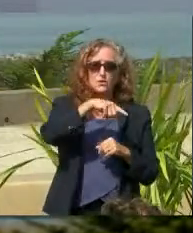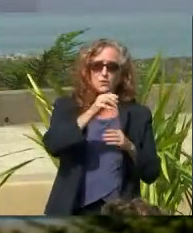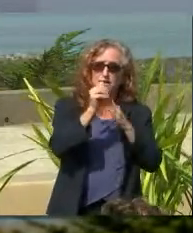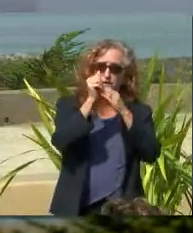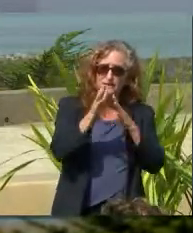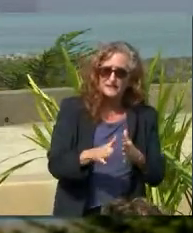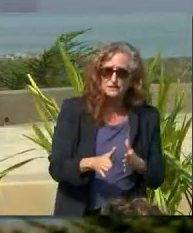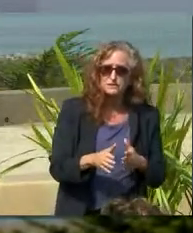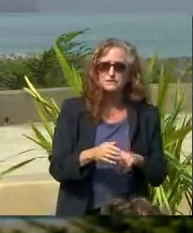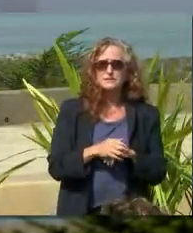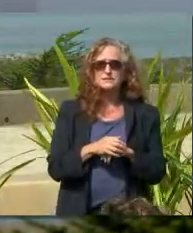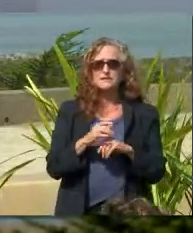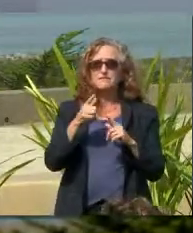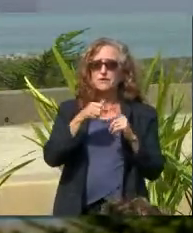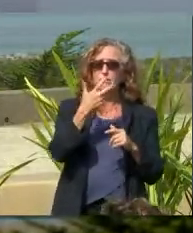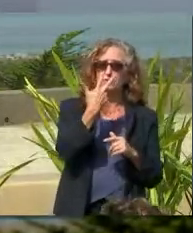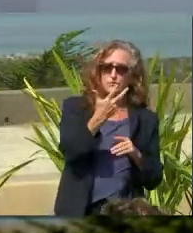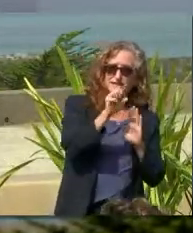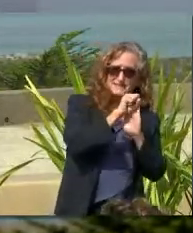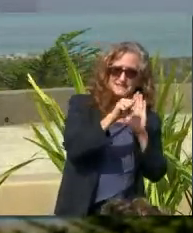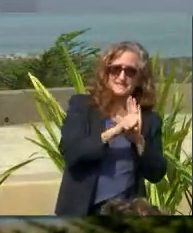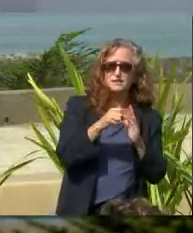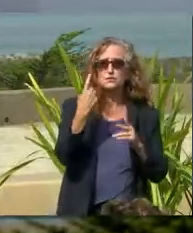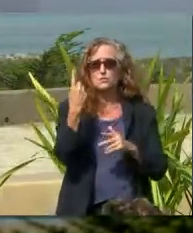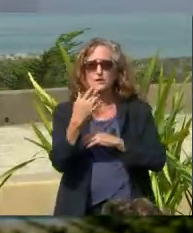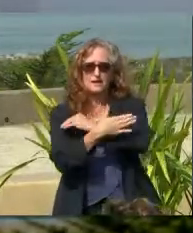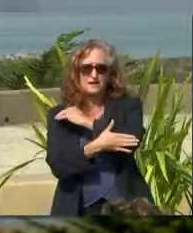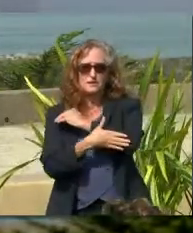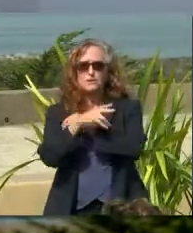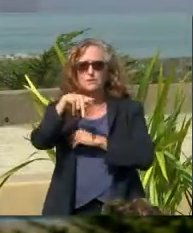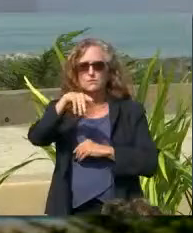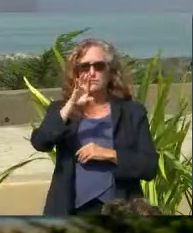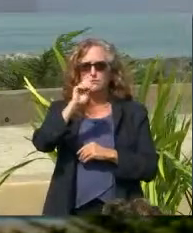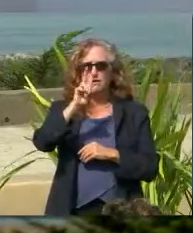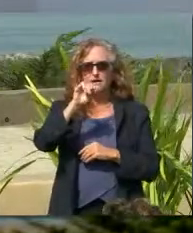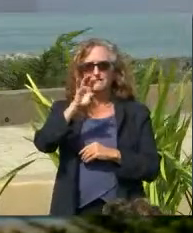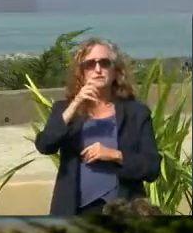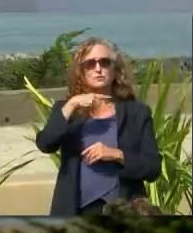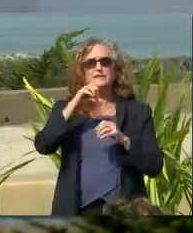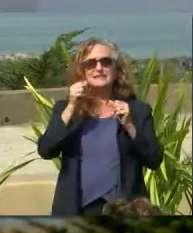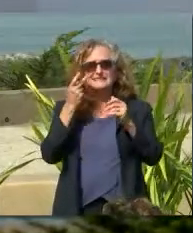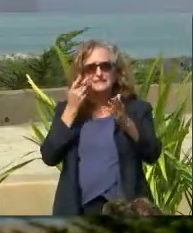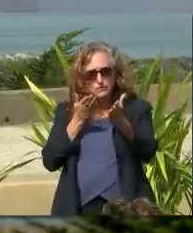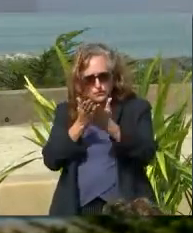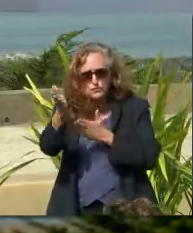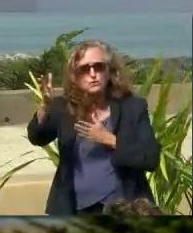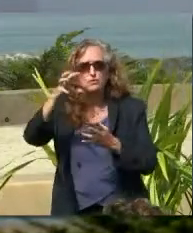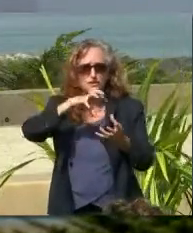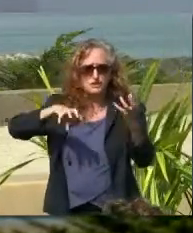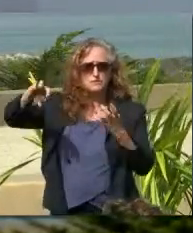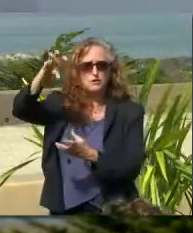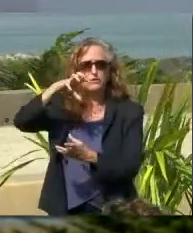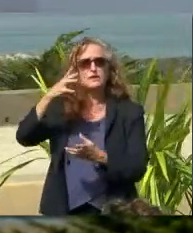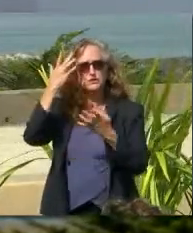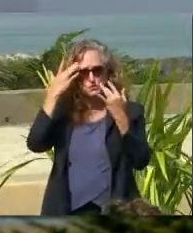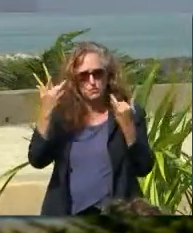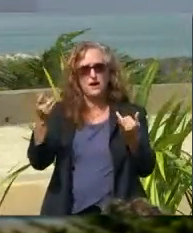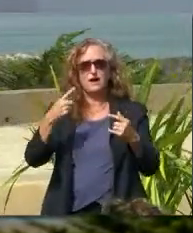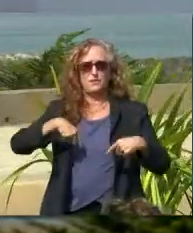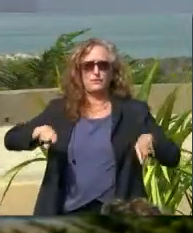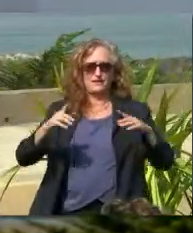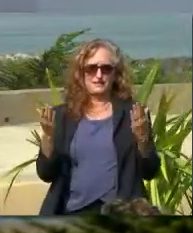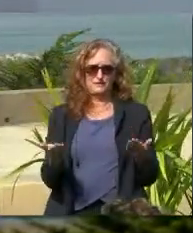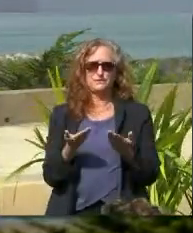we are three states and one province who can see through the smoke. And that's what we're here today to do, which